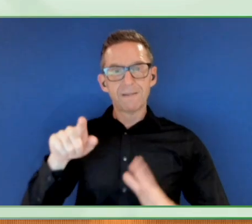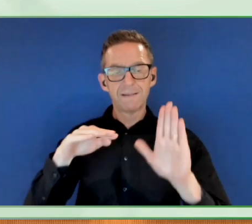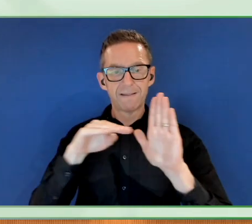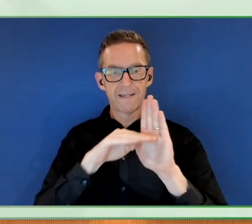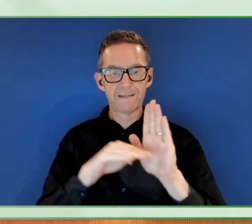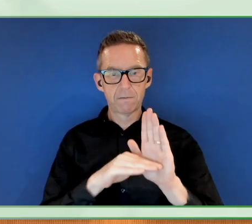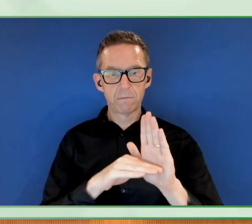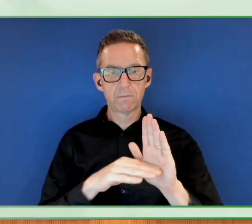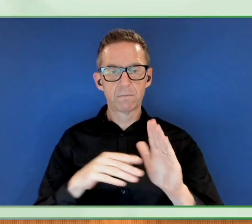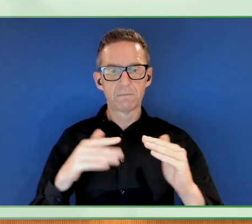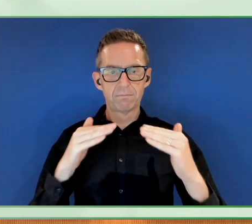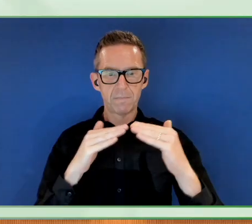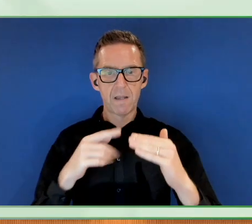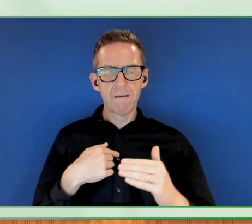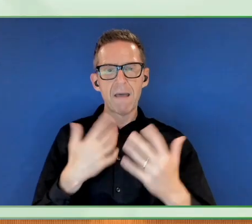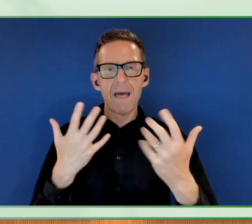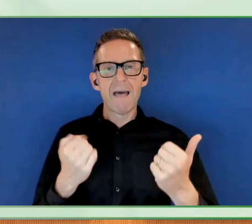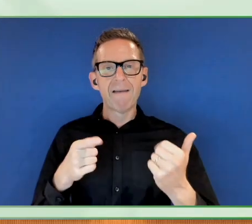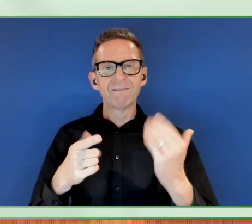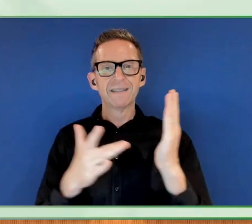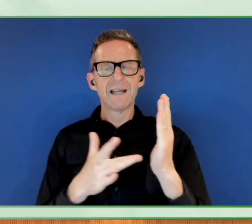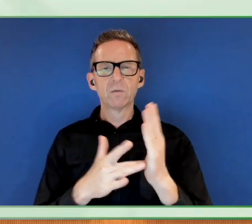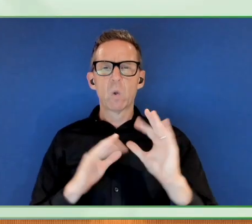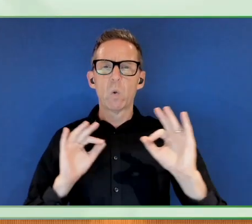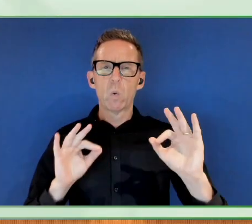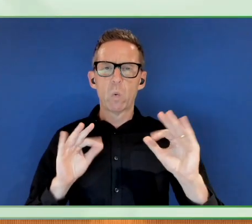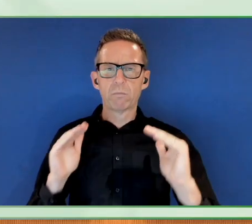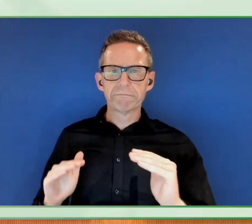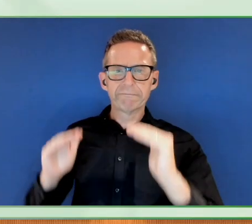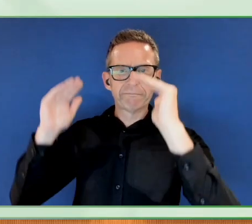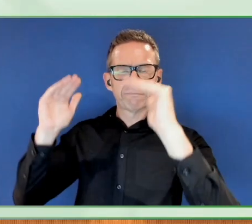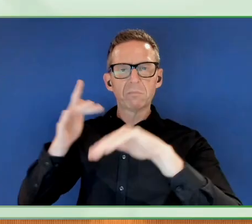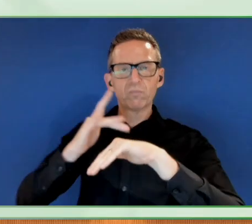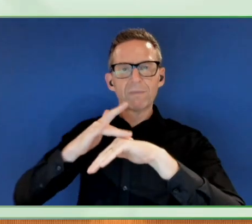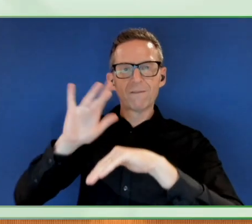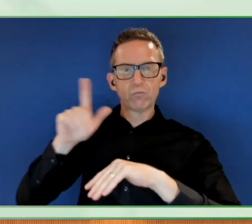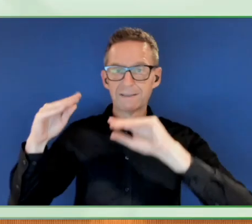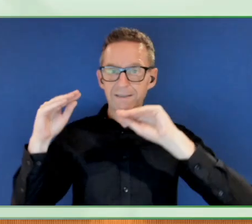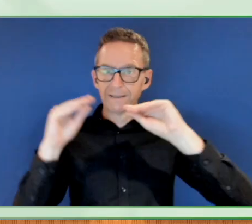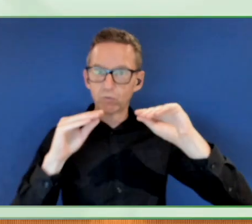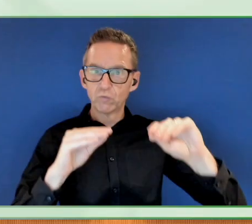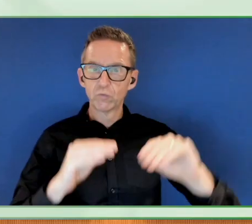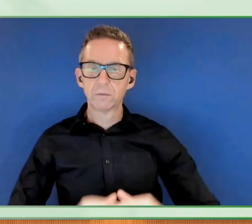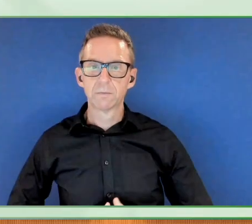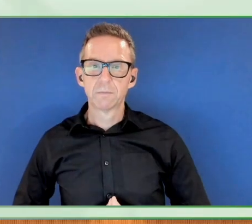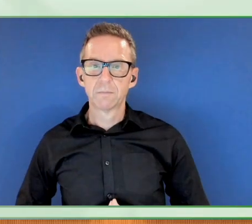with a team of very specialized and professional auditors. The auditors also have sometimes